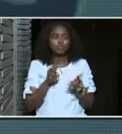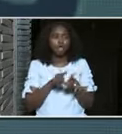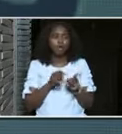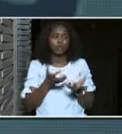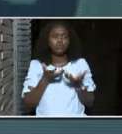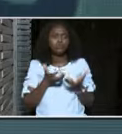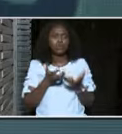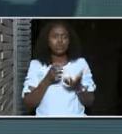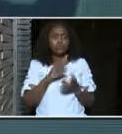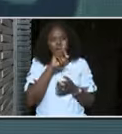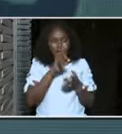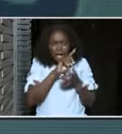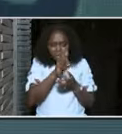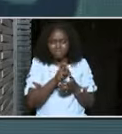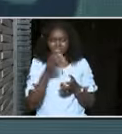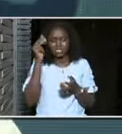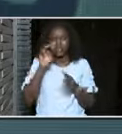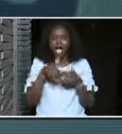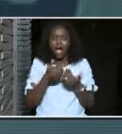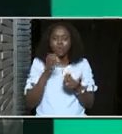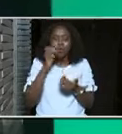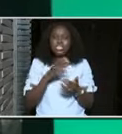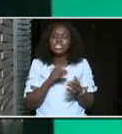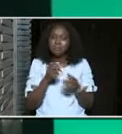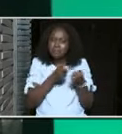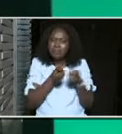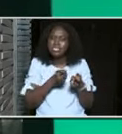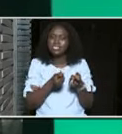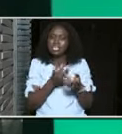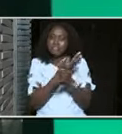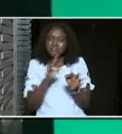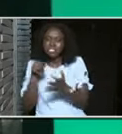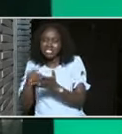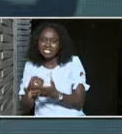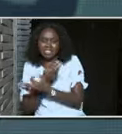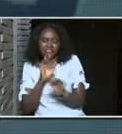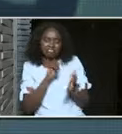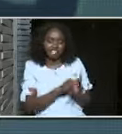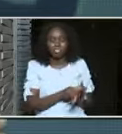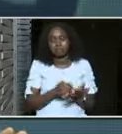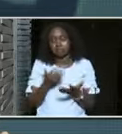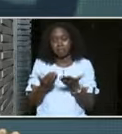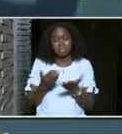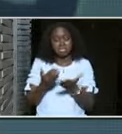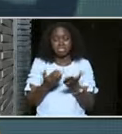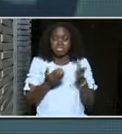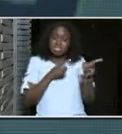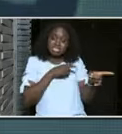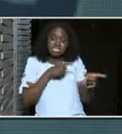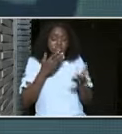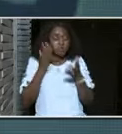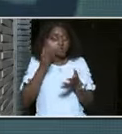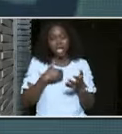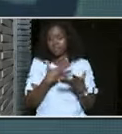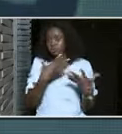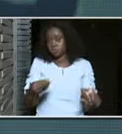free education, free exam, free tertiary, free this. It would be nice to hear him out. Well, for all you care, he might have a solution to it, you know.